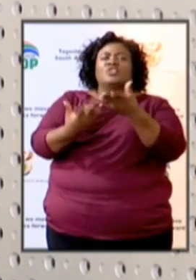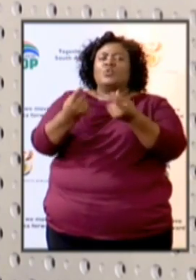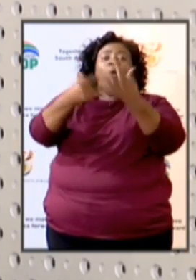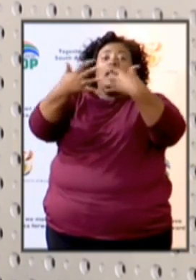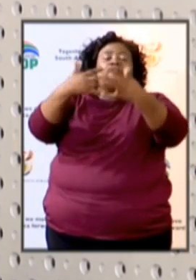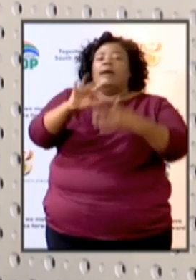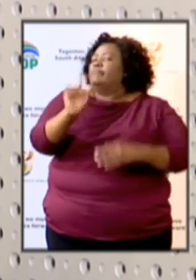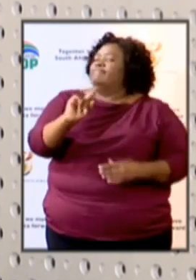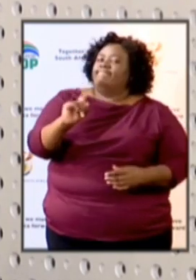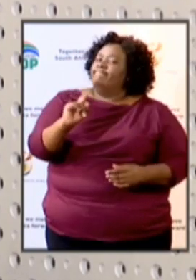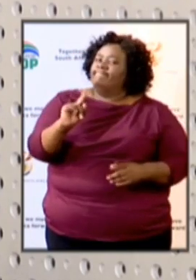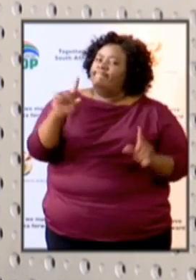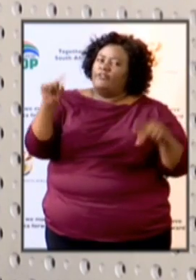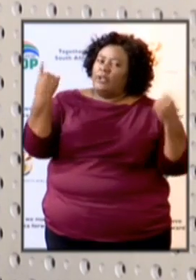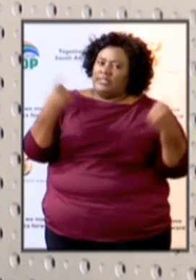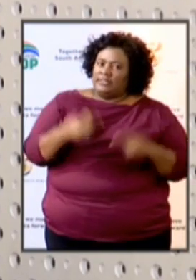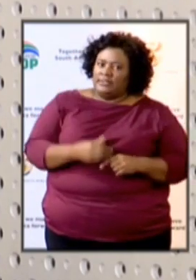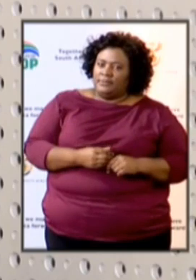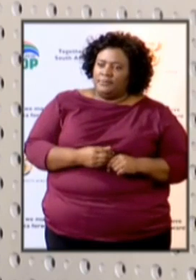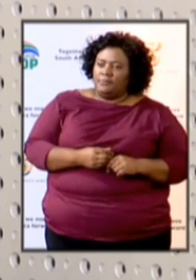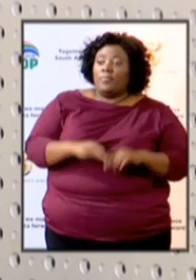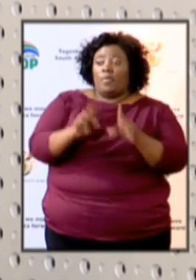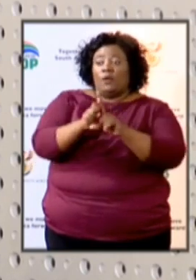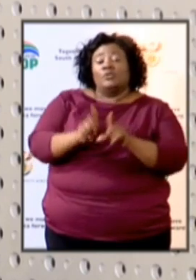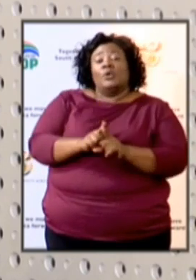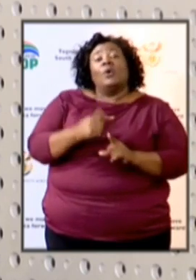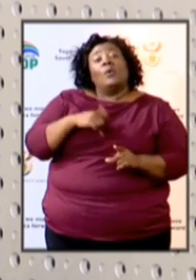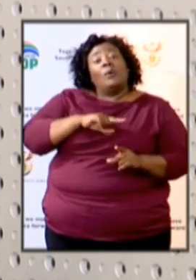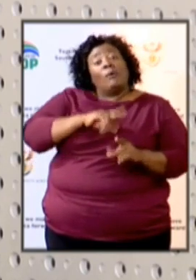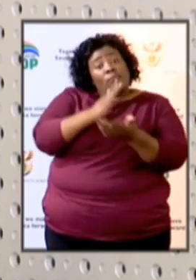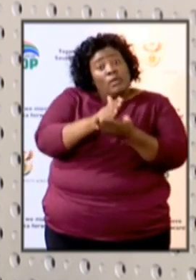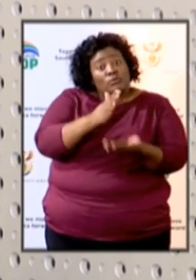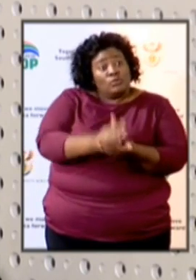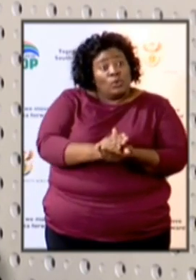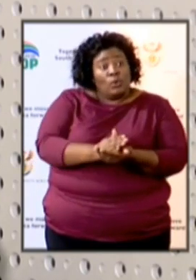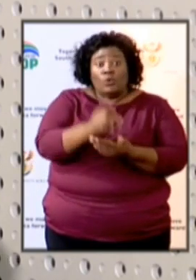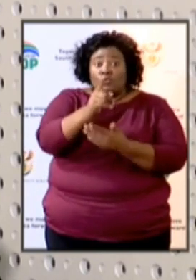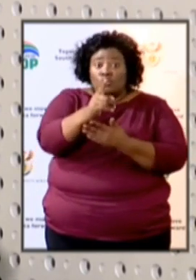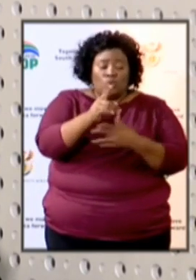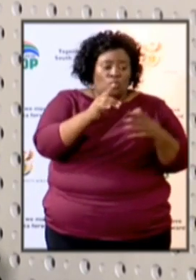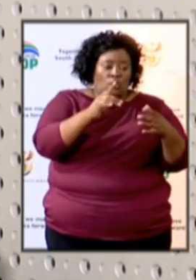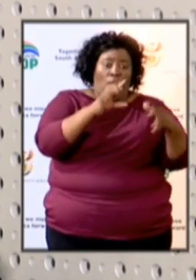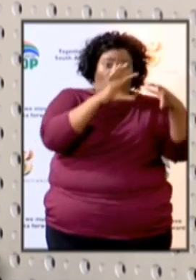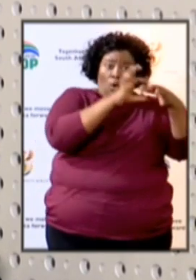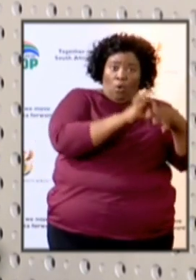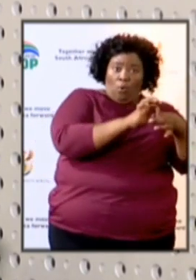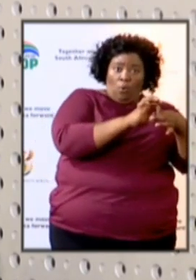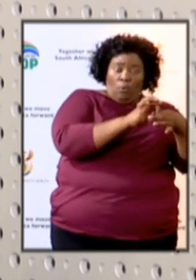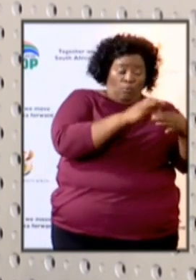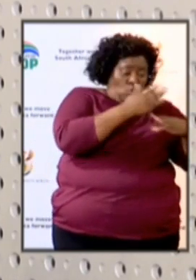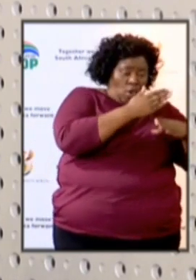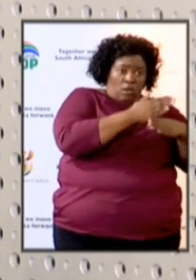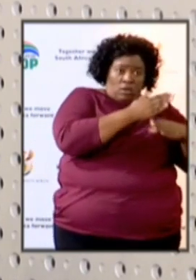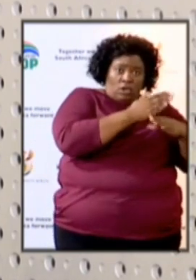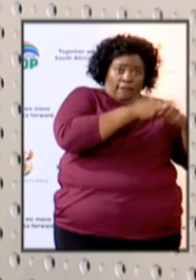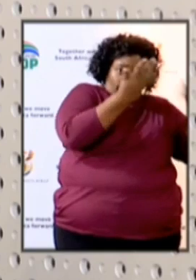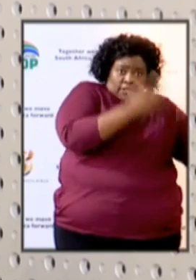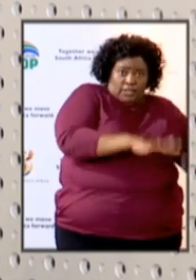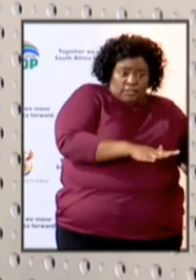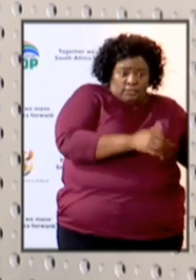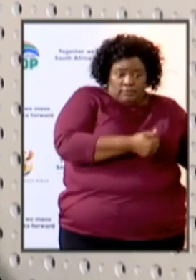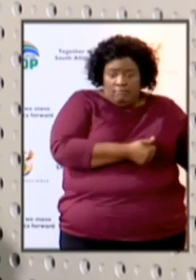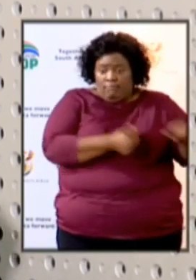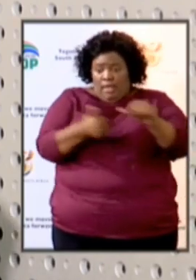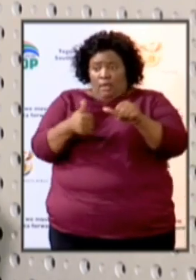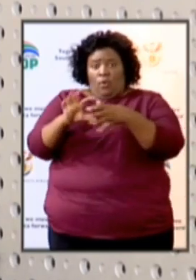yini sizokwenza ukuthi futhi makubuywe emsebenzini kube nesikhathi la ungeke ukwazi ukuphuma ma